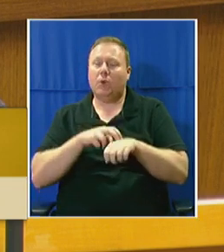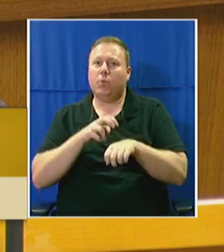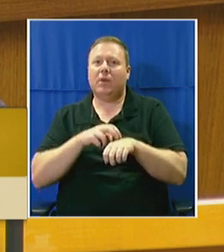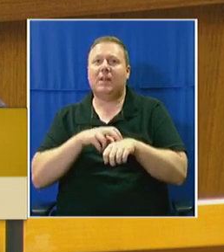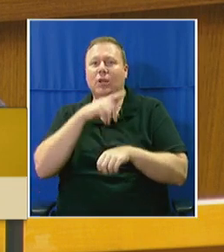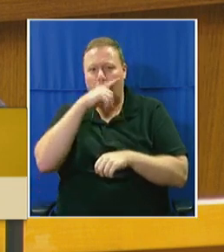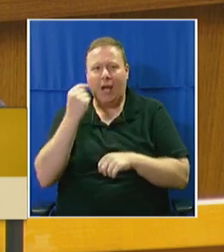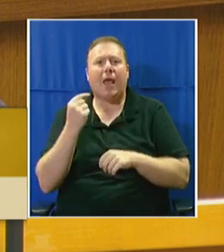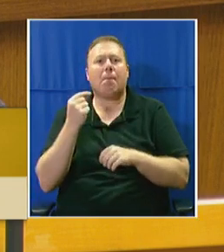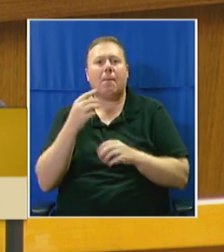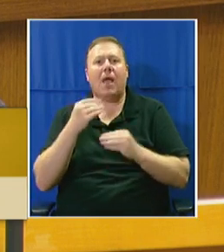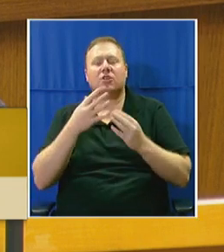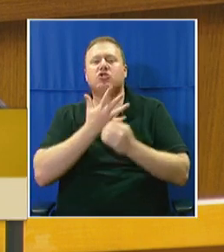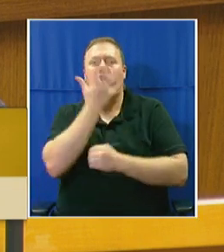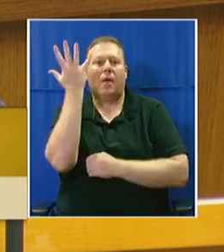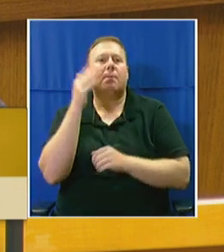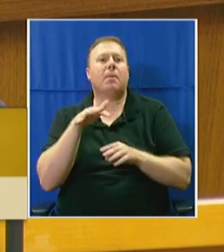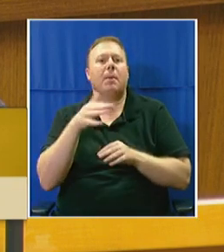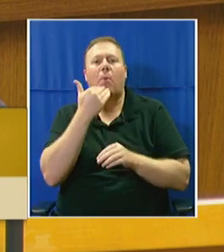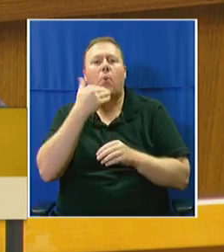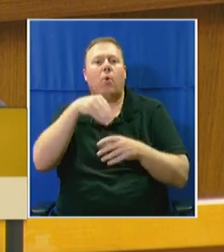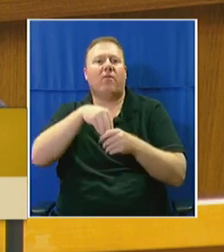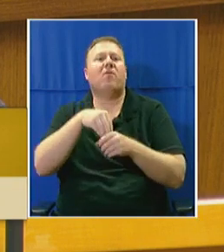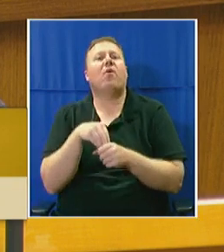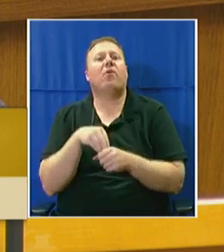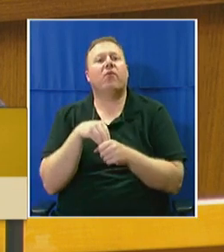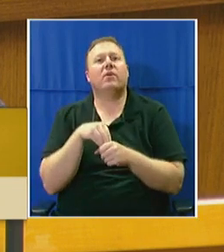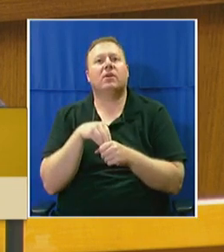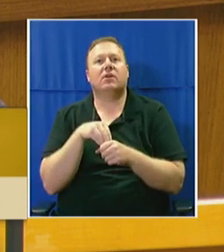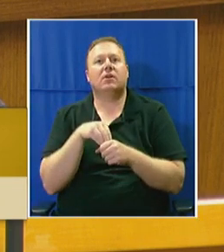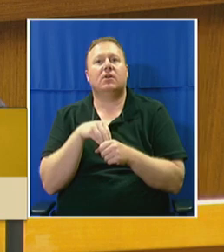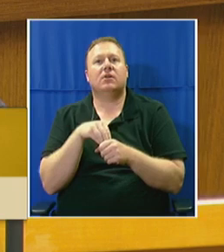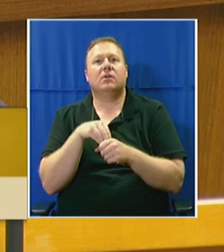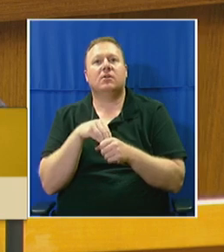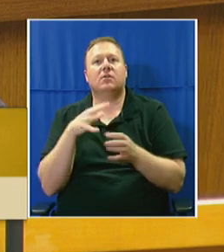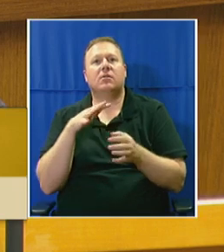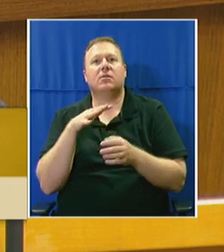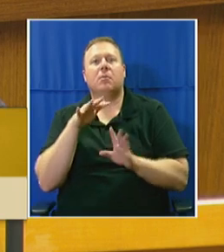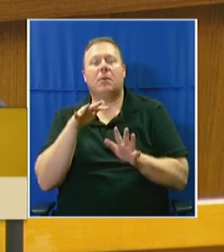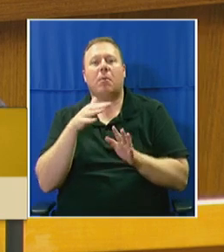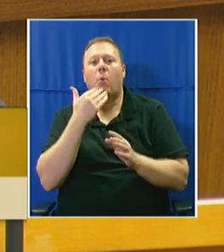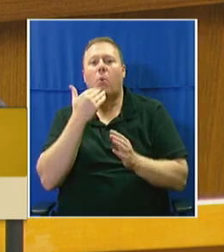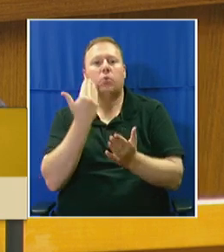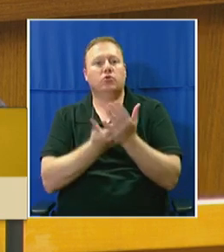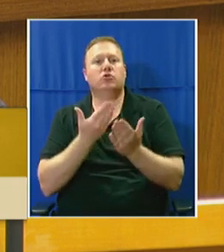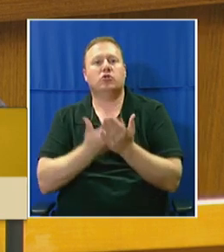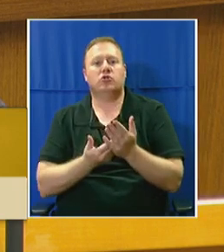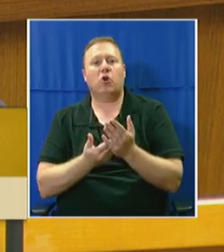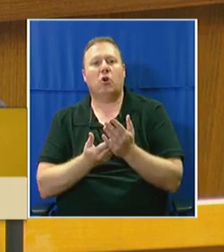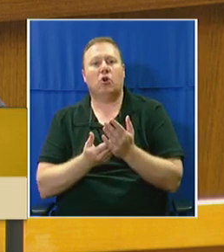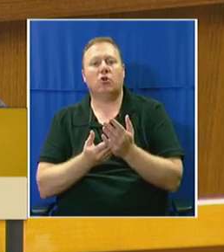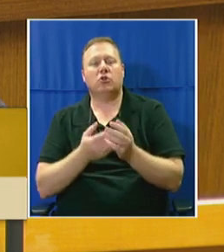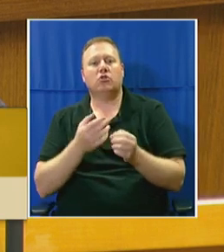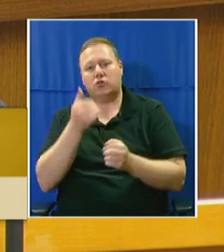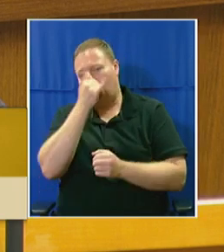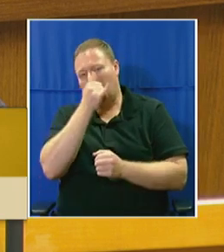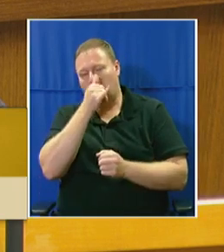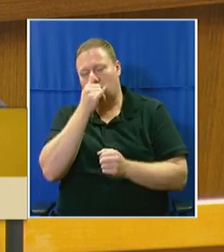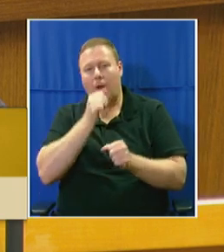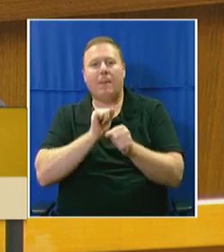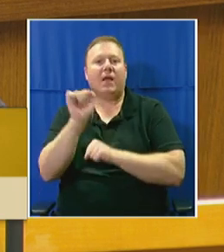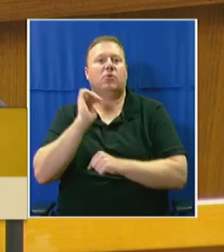days of activism against violence of women and children we must begin all the honorable members all keep your voices low